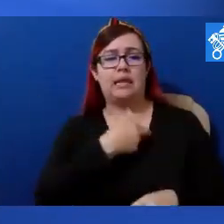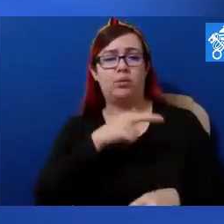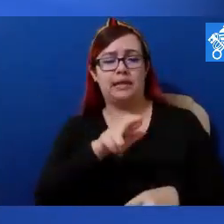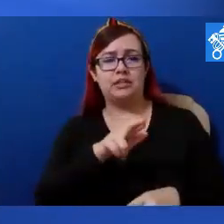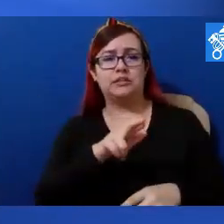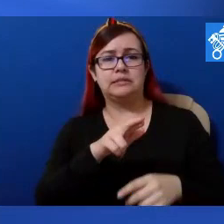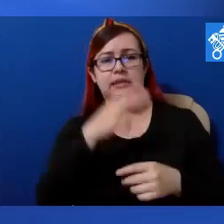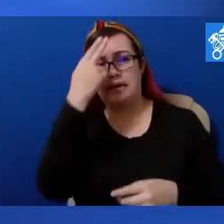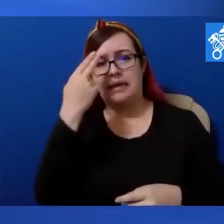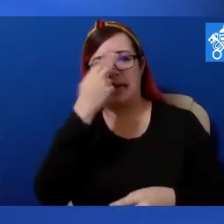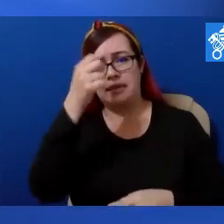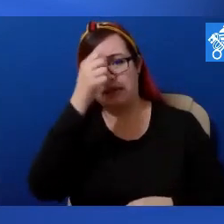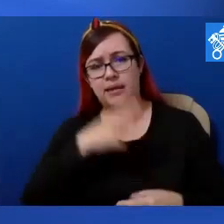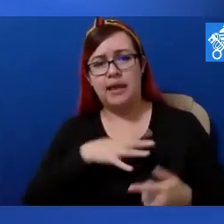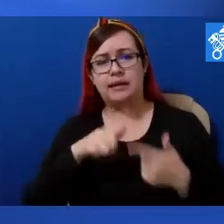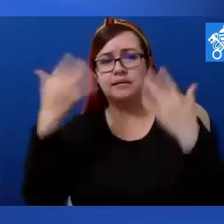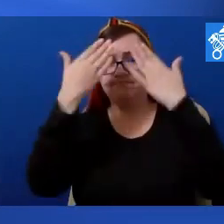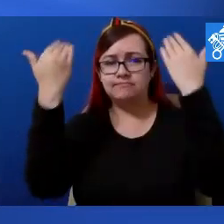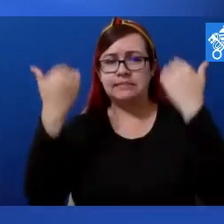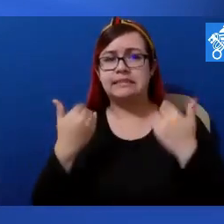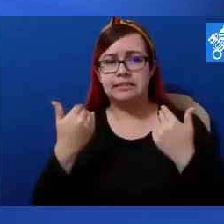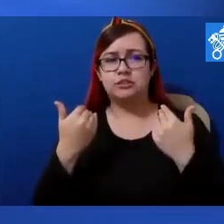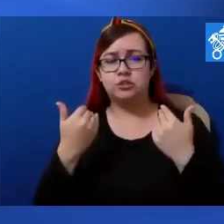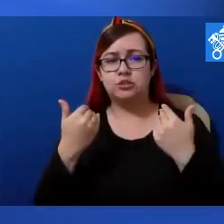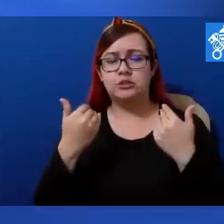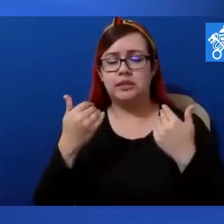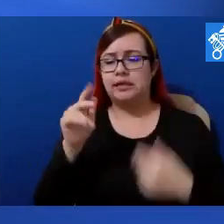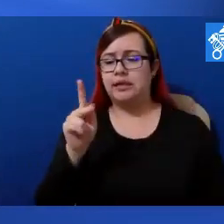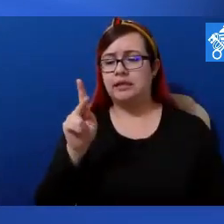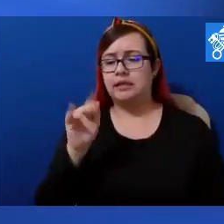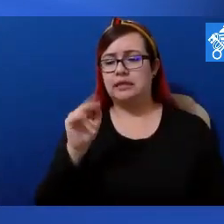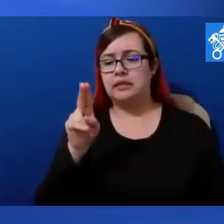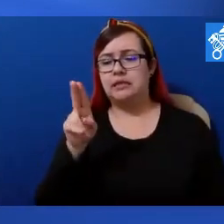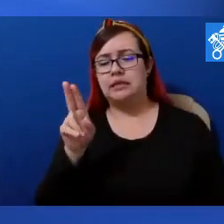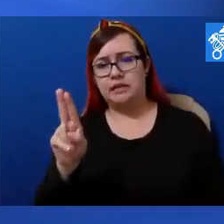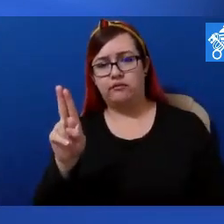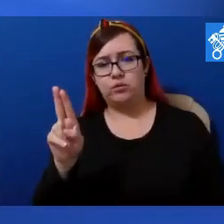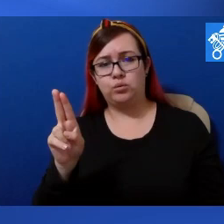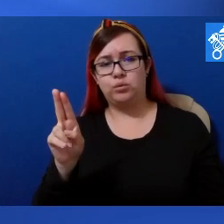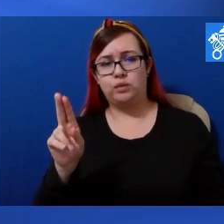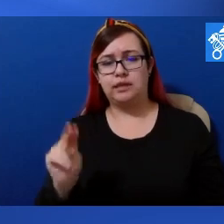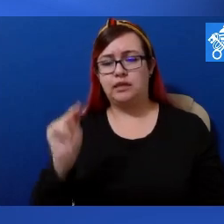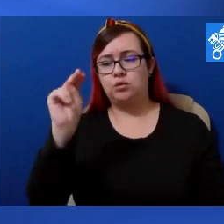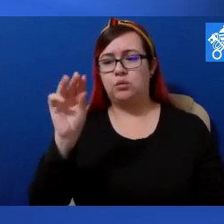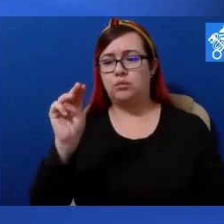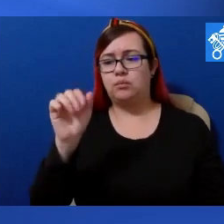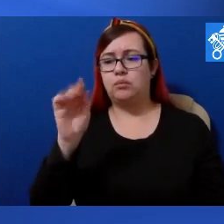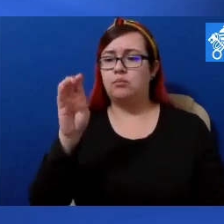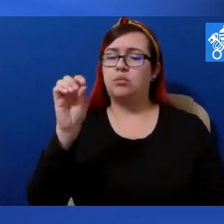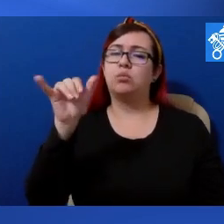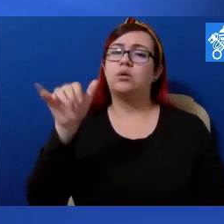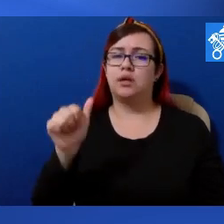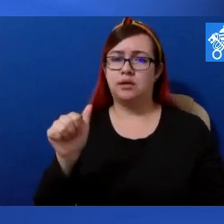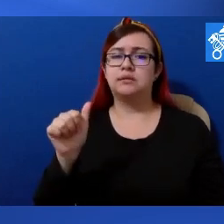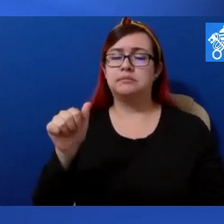As I was saying earlier on, just some clarification. The Holy Father made an appeal